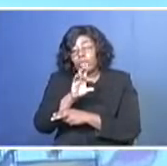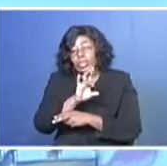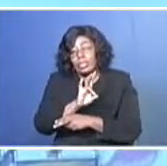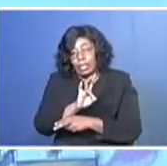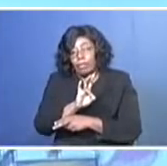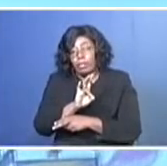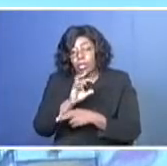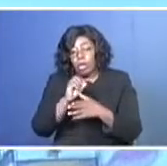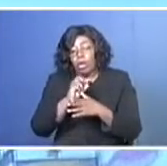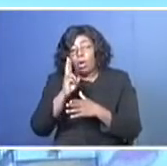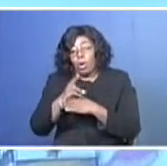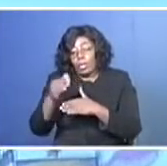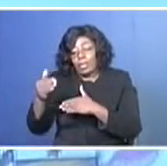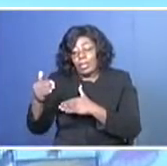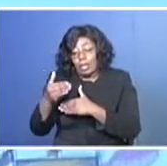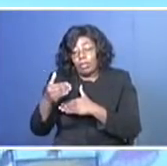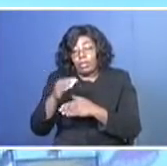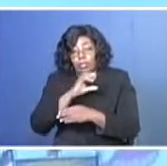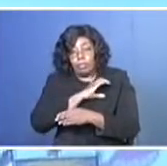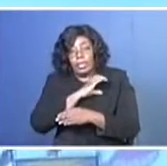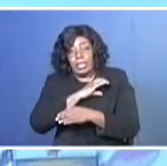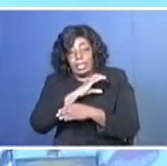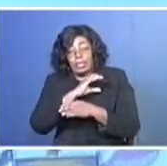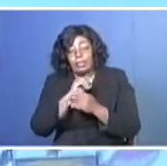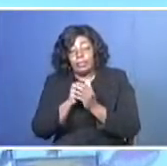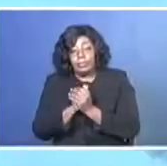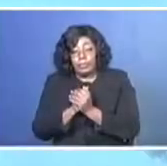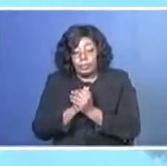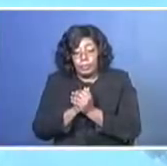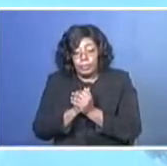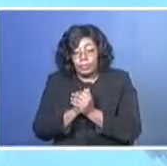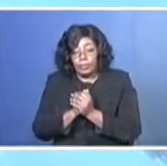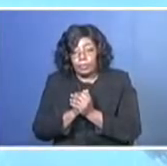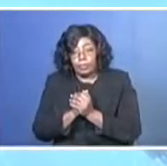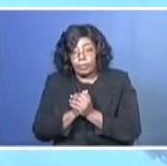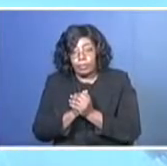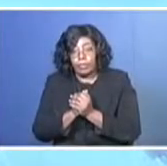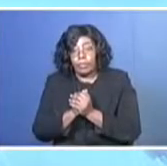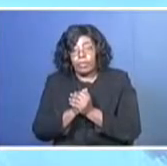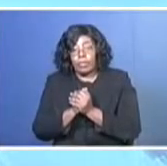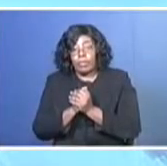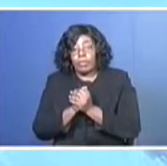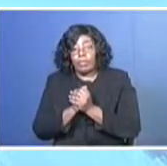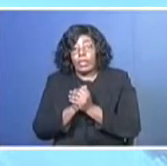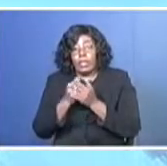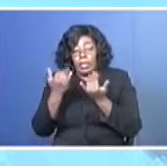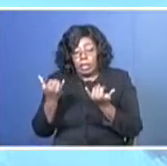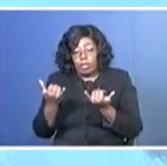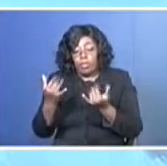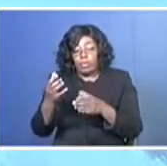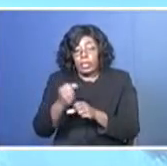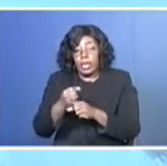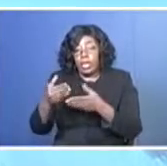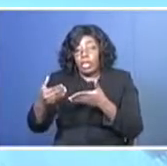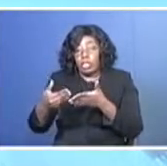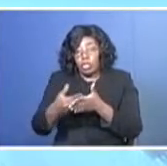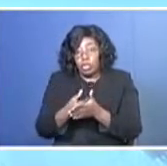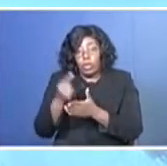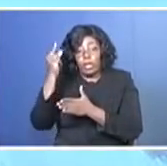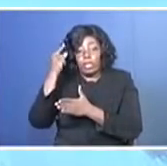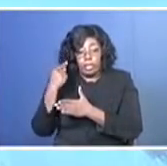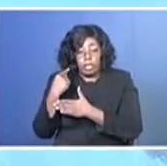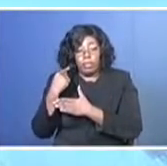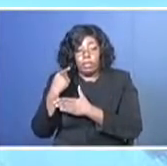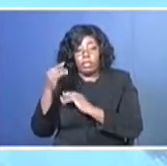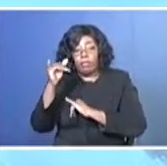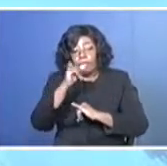356-6027 or the nearest police station. The push continues to get new gender-based violence